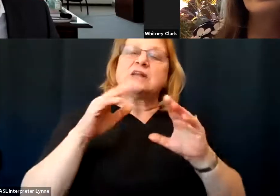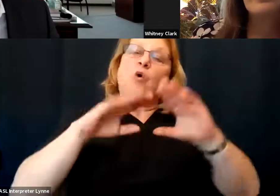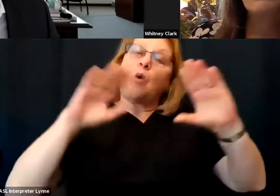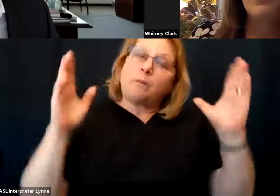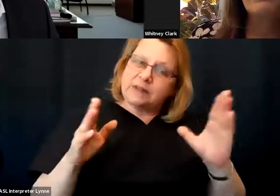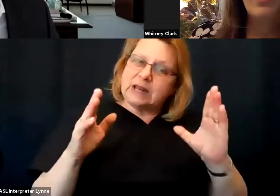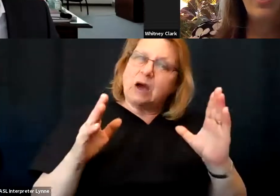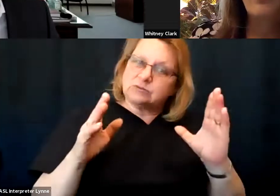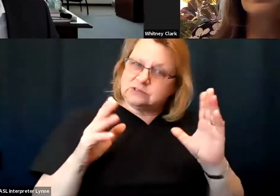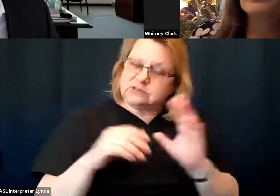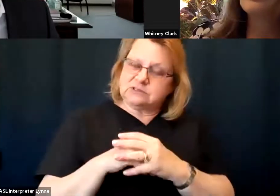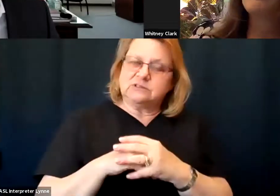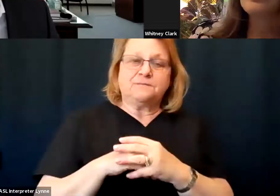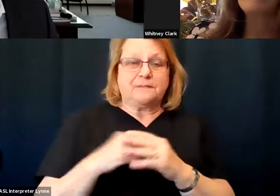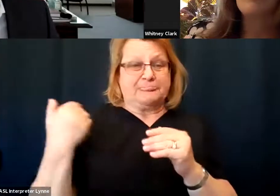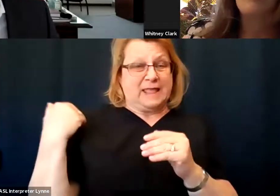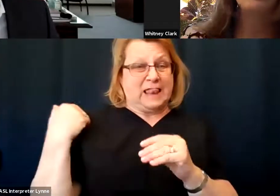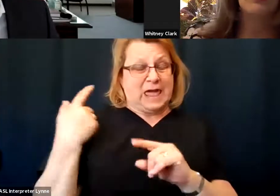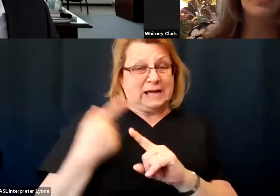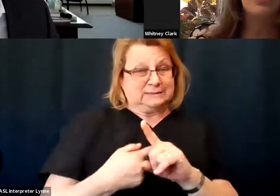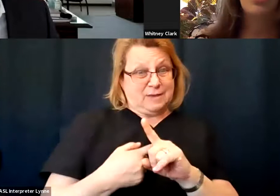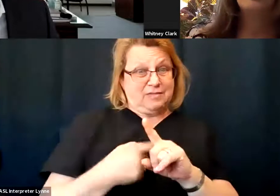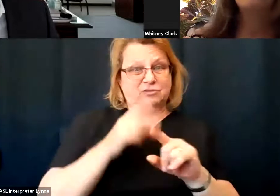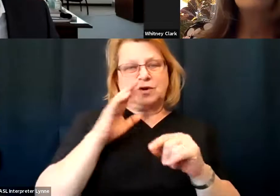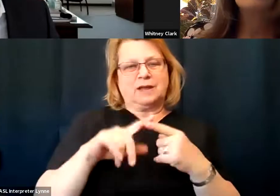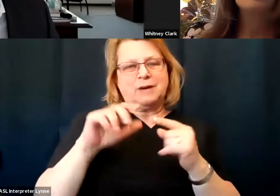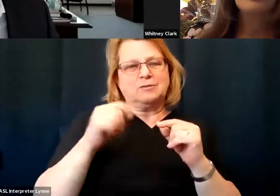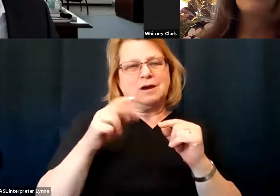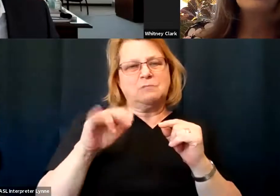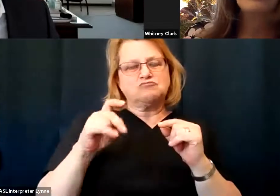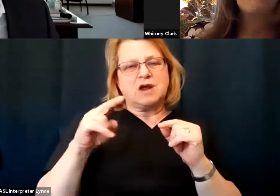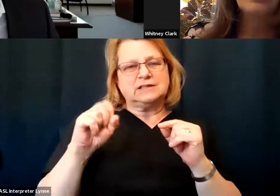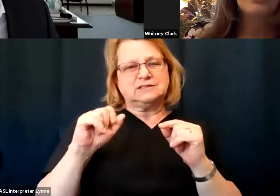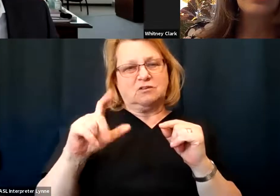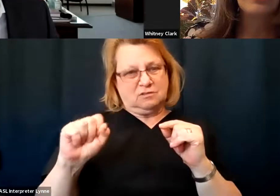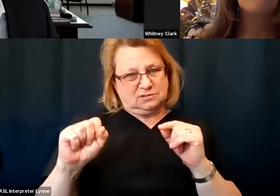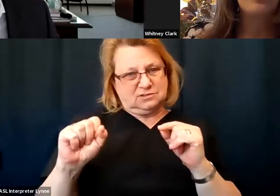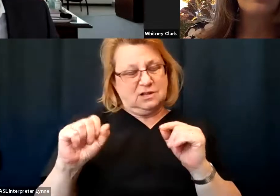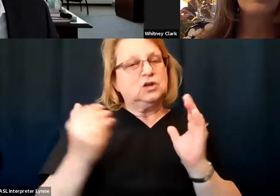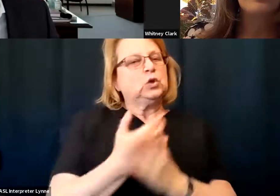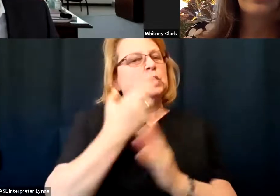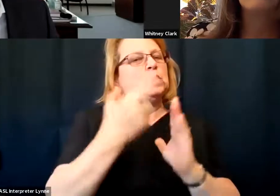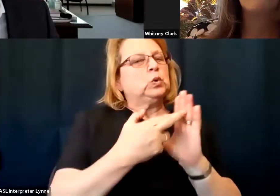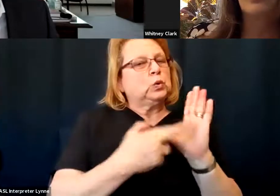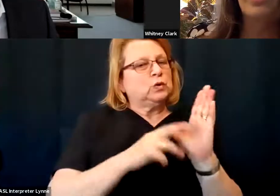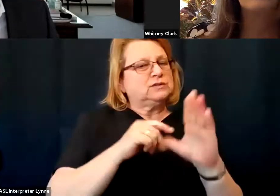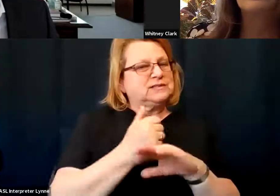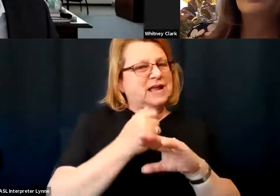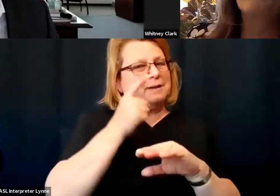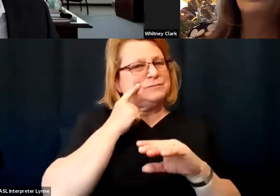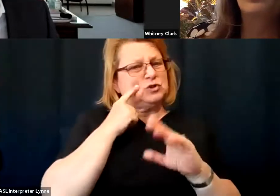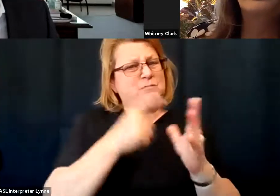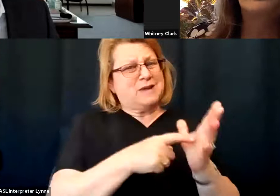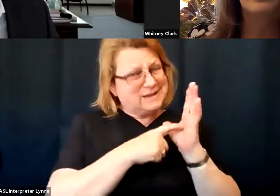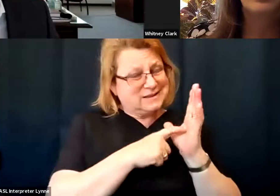And just last month, getting into the appraisal realm a little bit, new rules were adopted to mandate enhanced fair housing